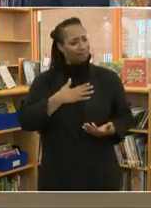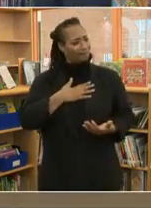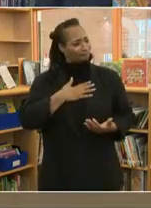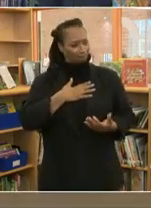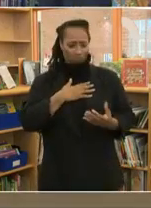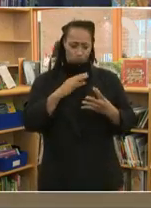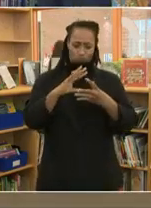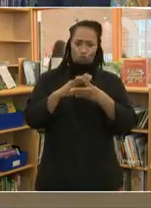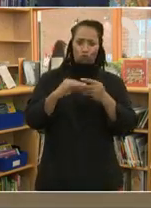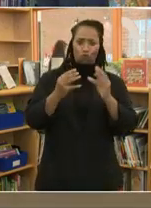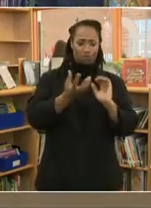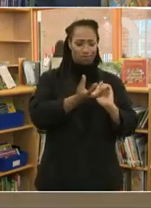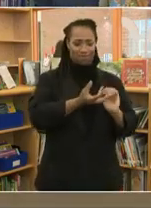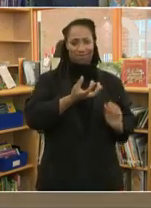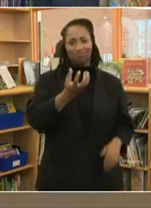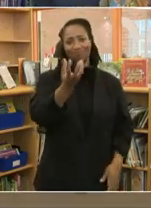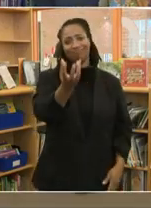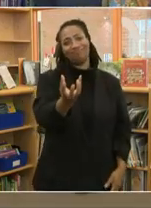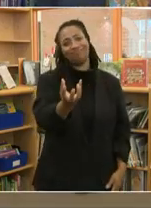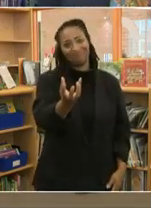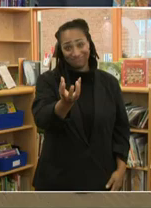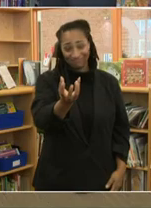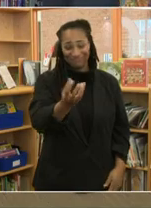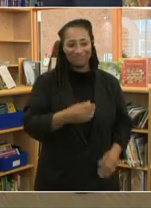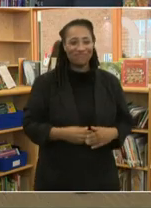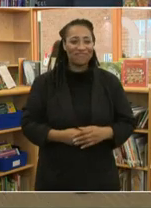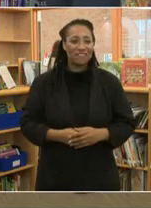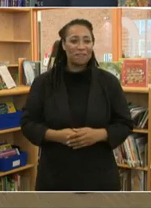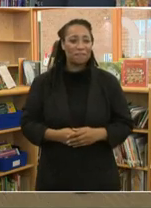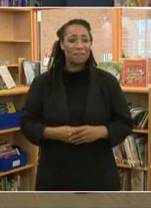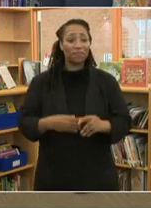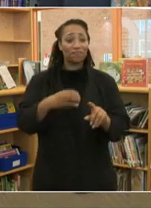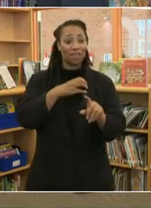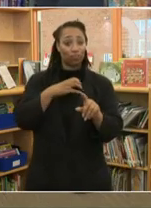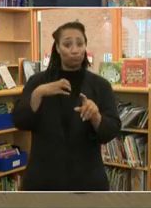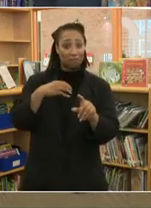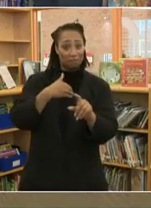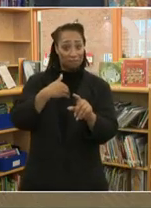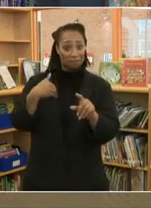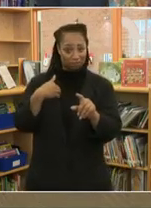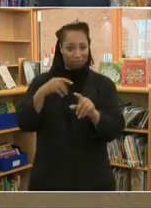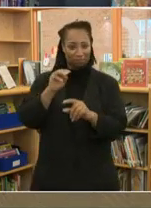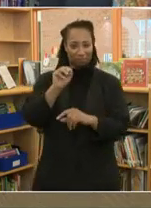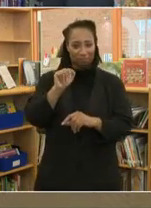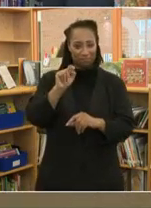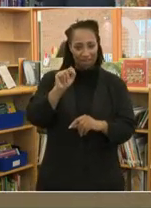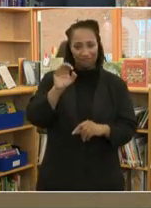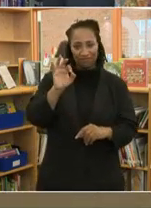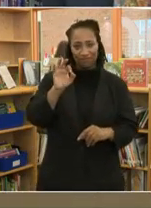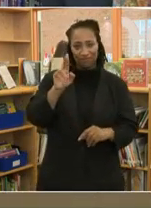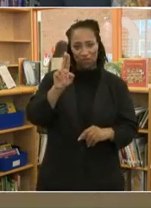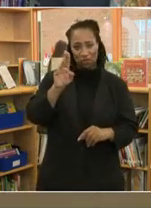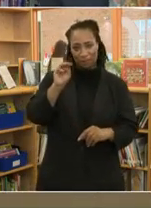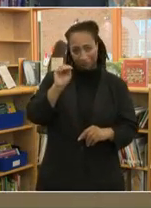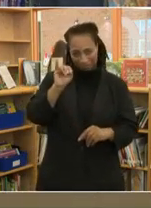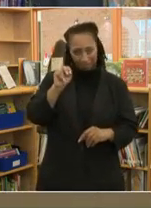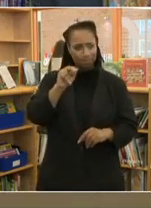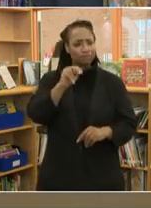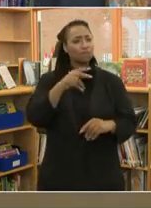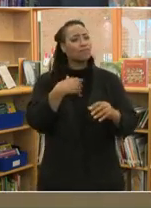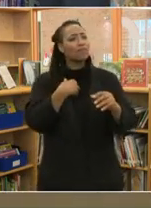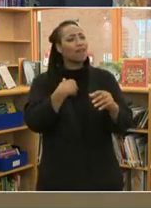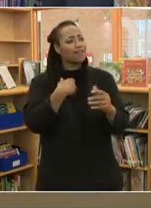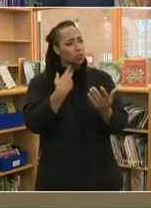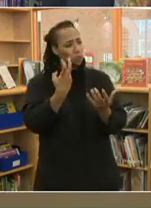Thank you so much. I want to respond to 2 of the questions that came up because it is so exciting that we're launching